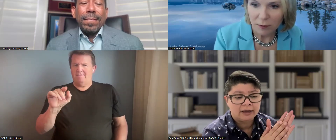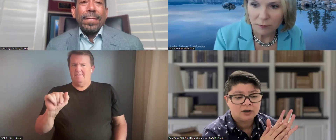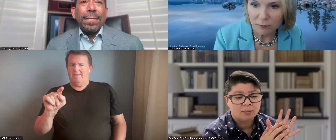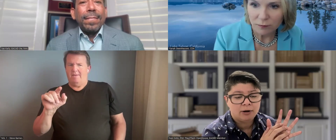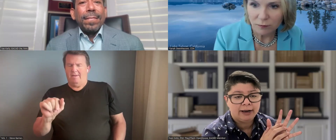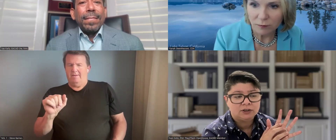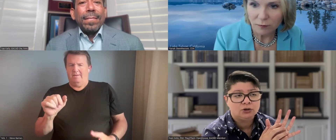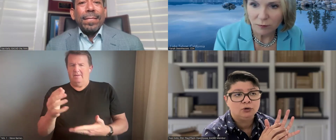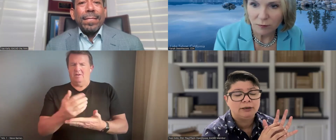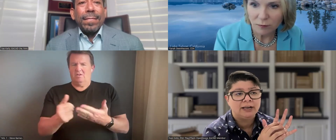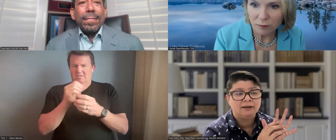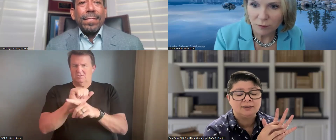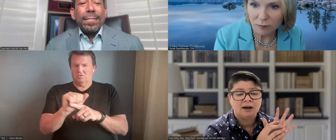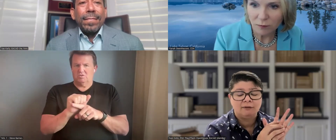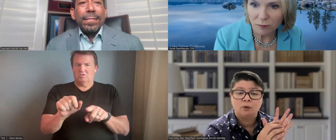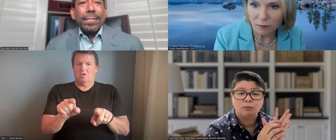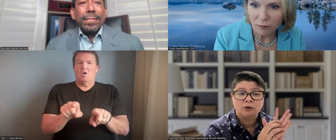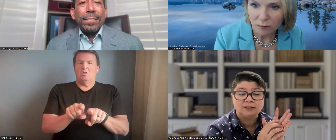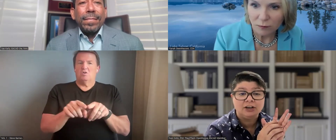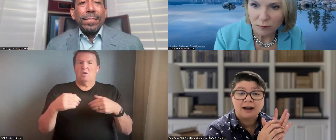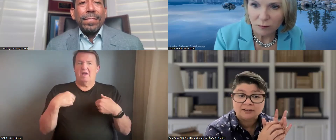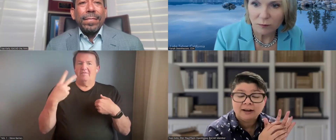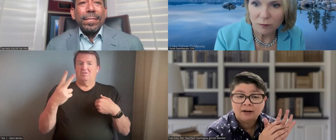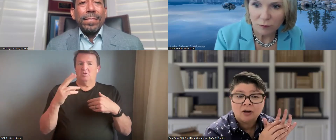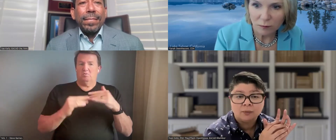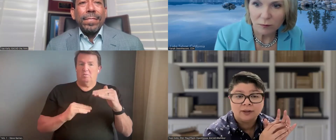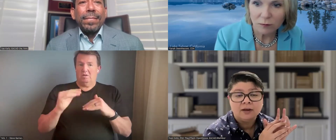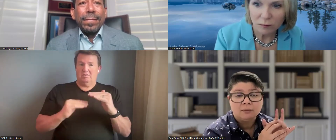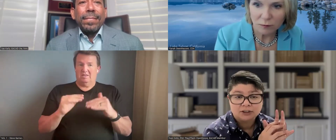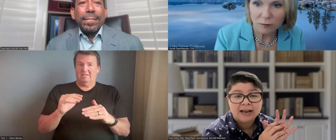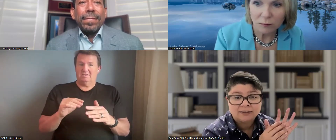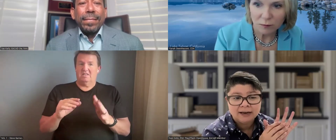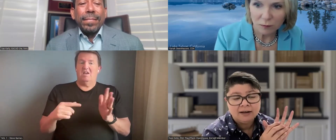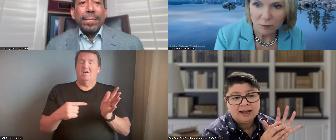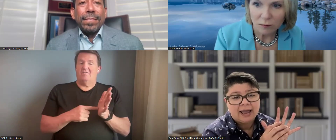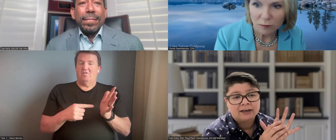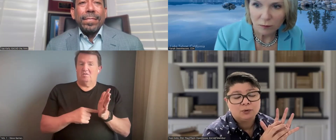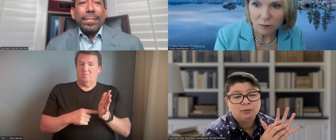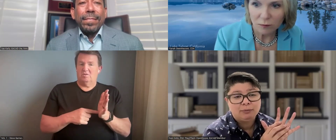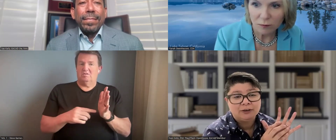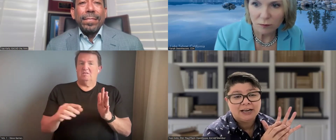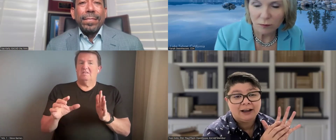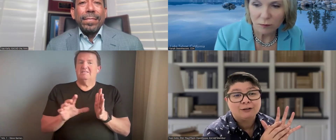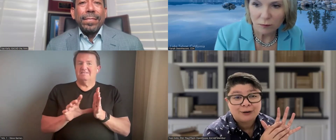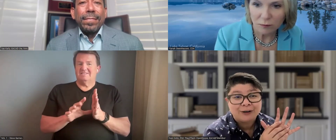co-own and operate 2 buildings of affordable senior housing along with Mercy Housing, and we'll